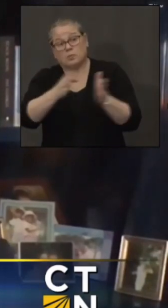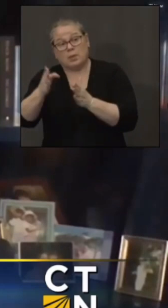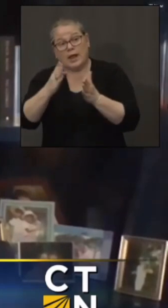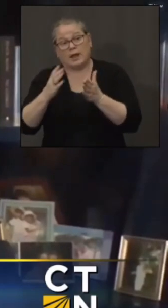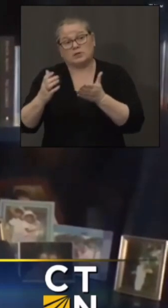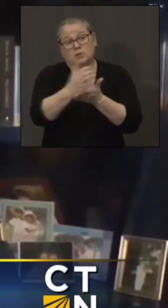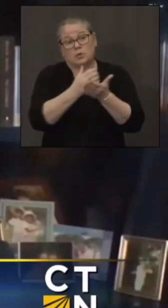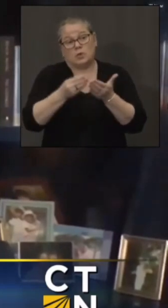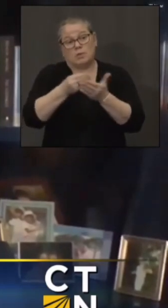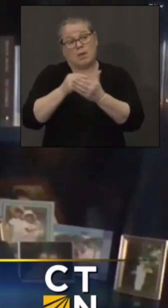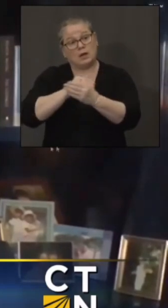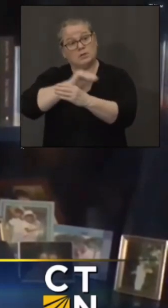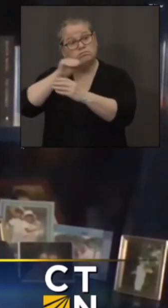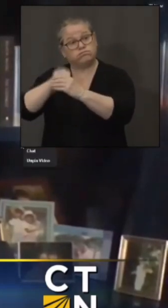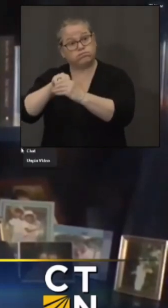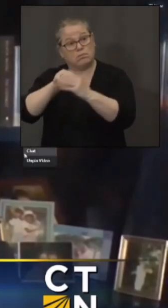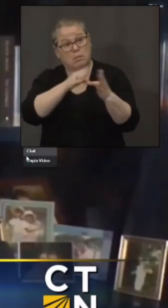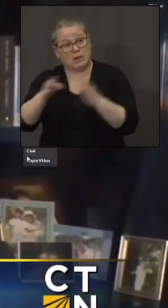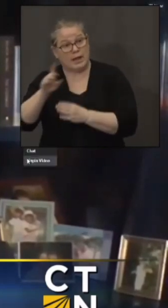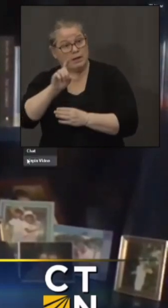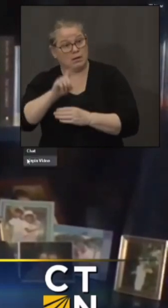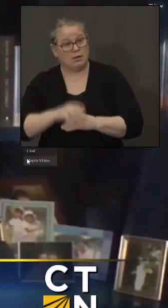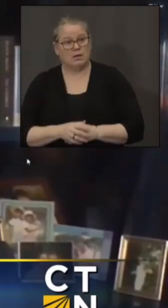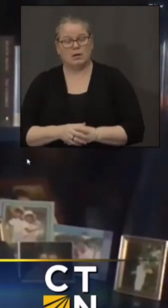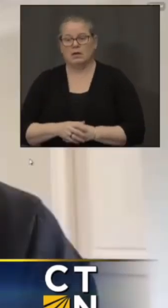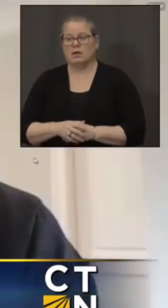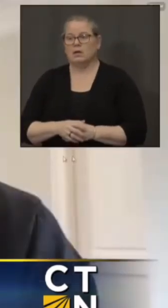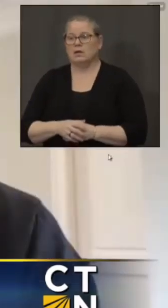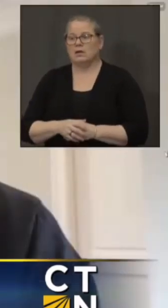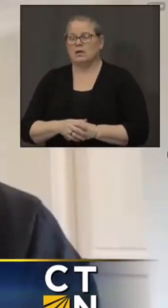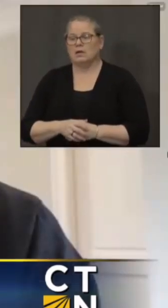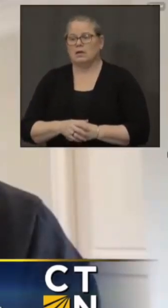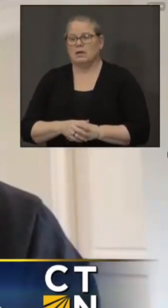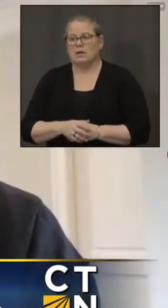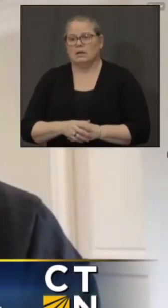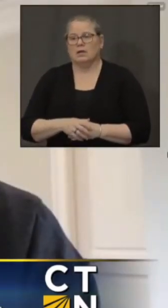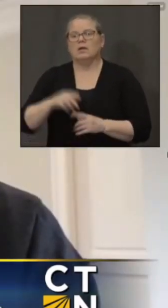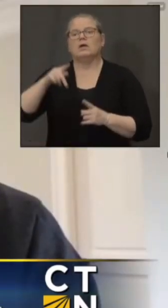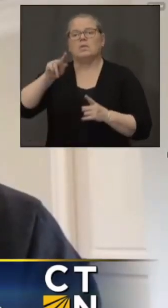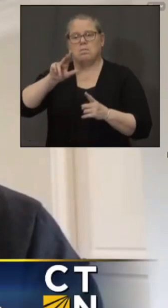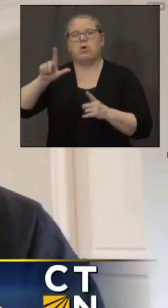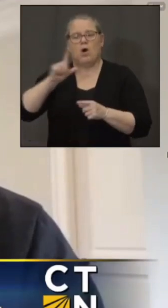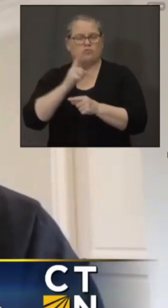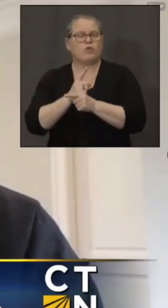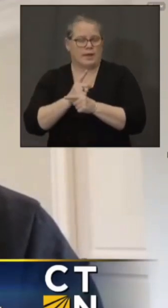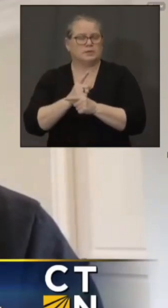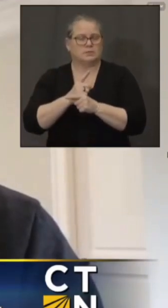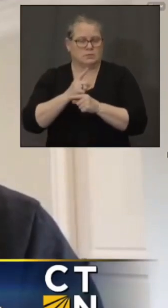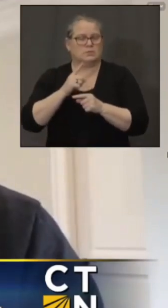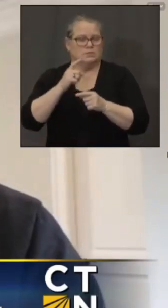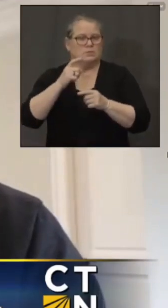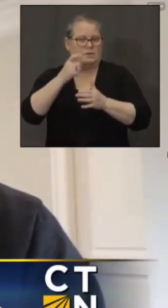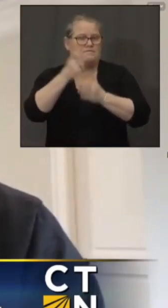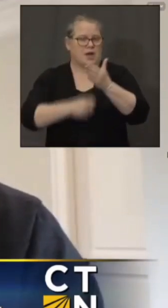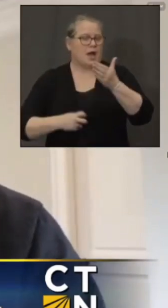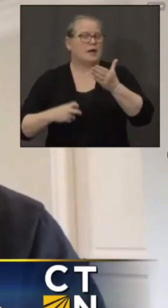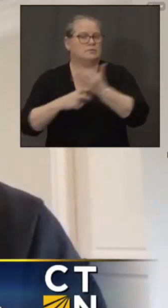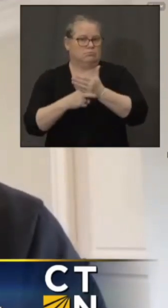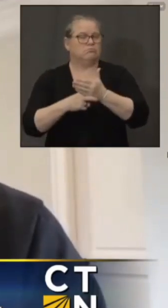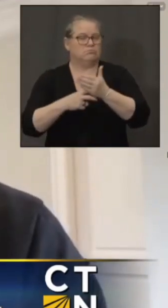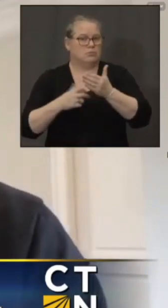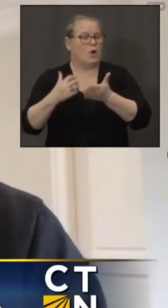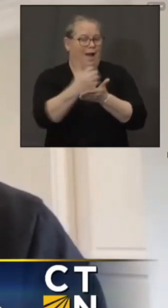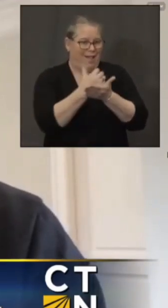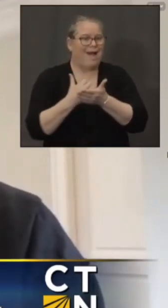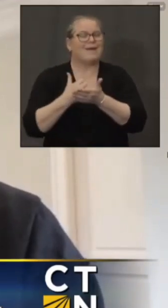So that the general fund is the default. That's correct. But there was a question earlier, if there were other ideas on if there